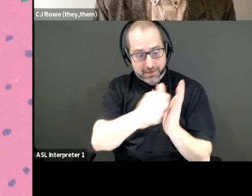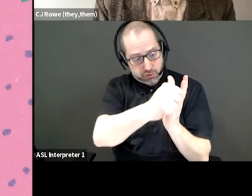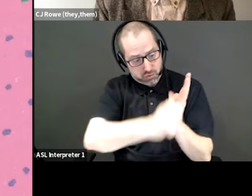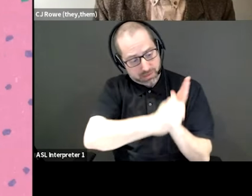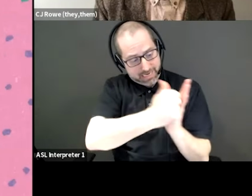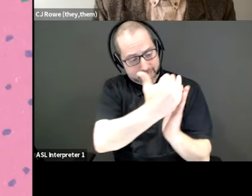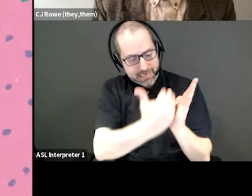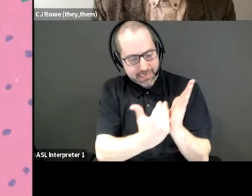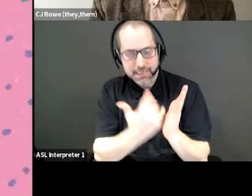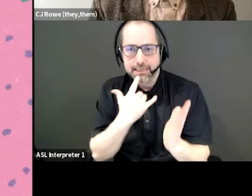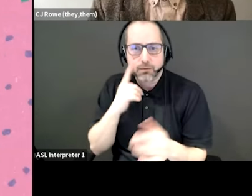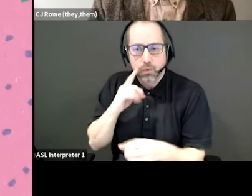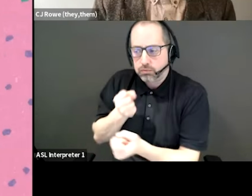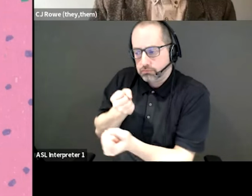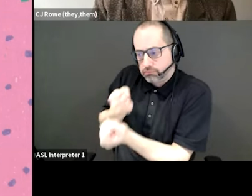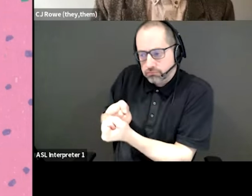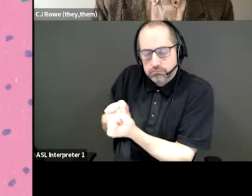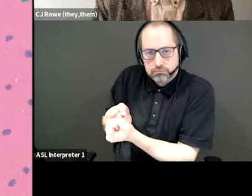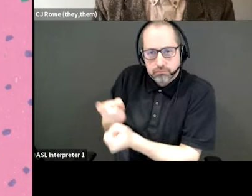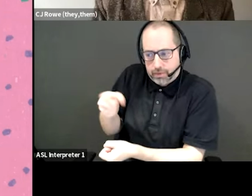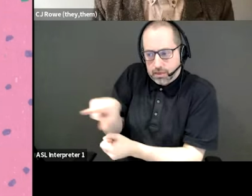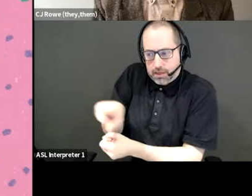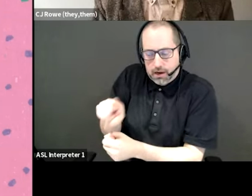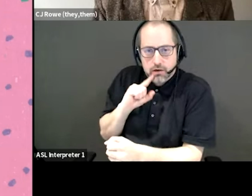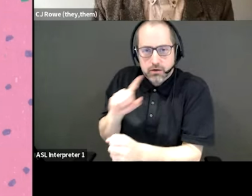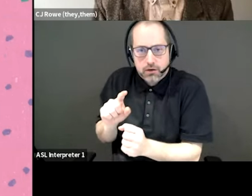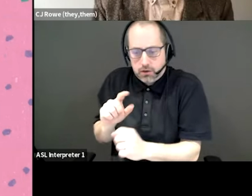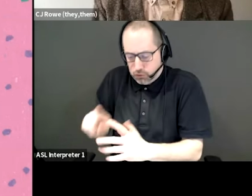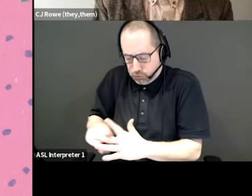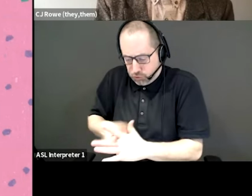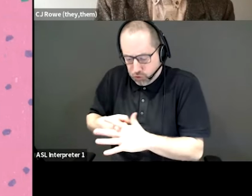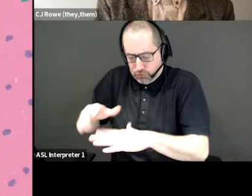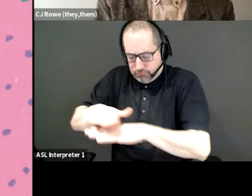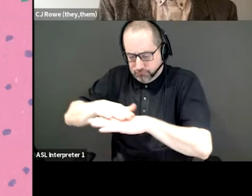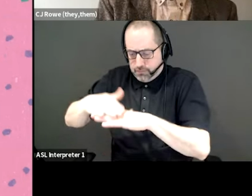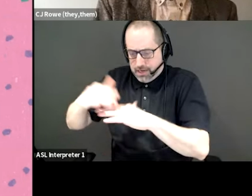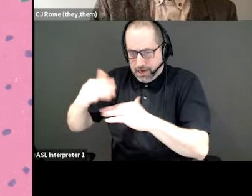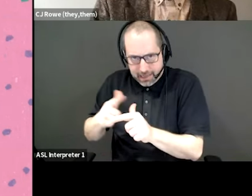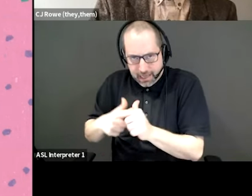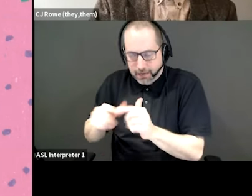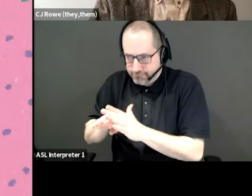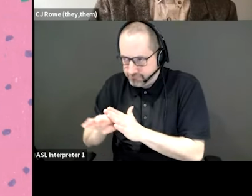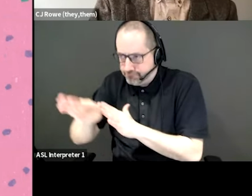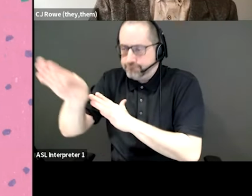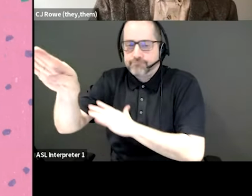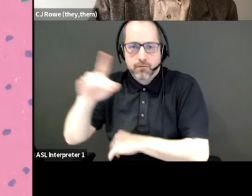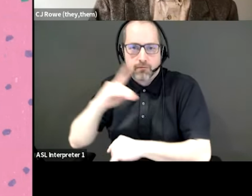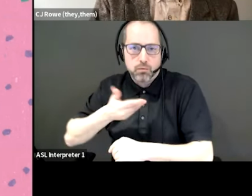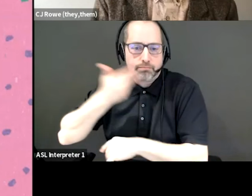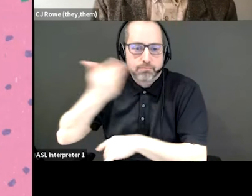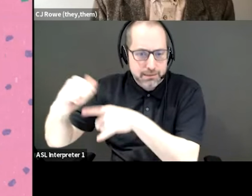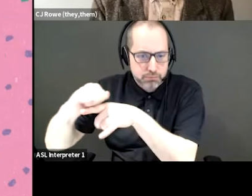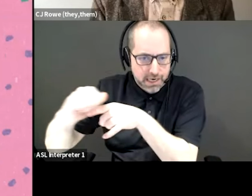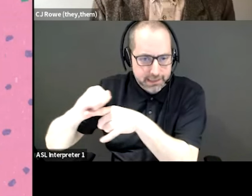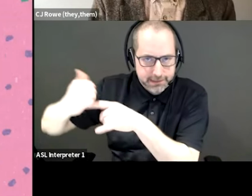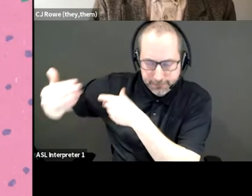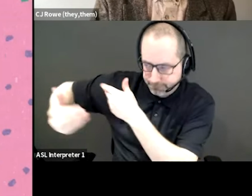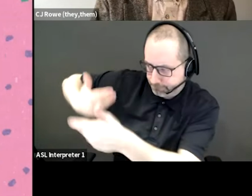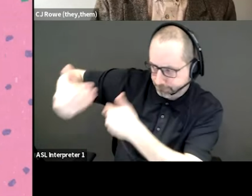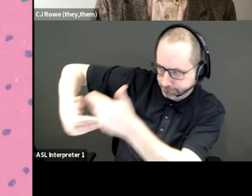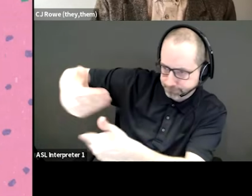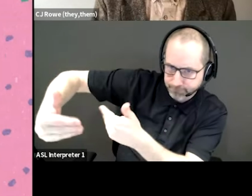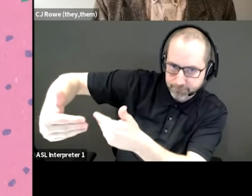for those doing this work and to build from in a best practices kind of way. We also note that there's a